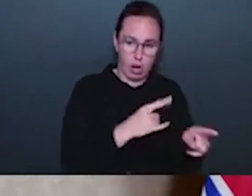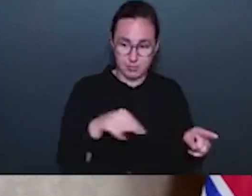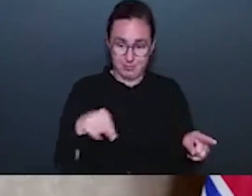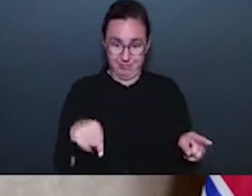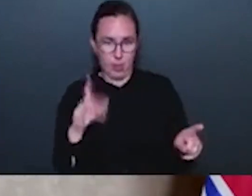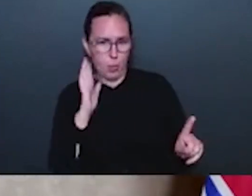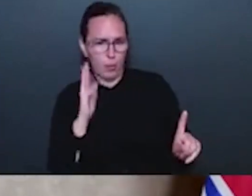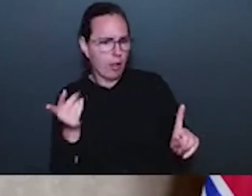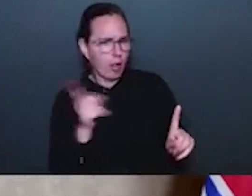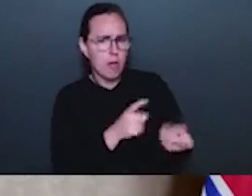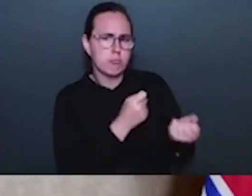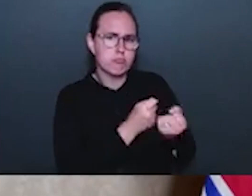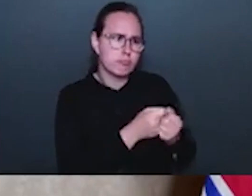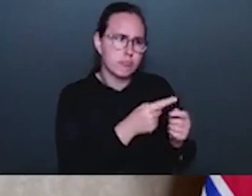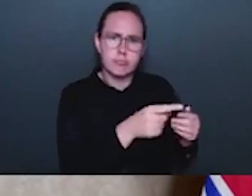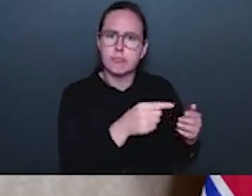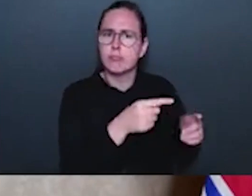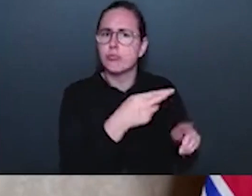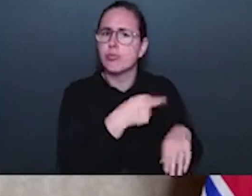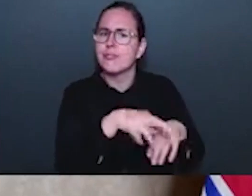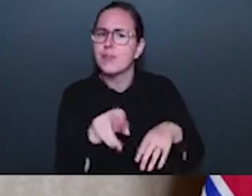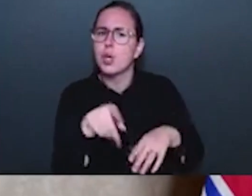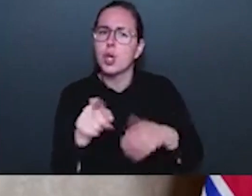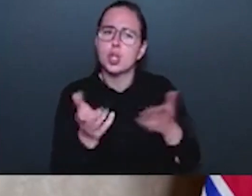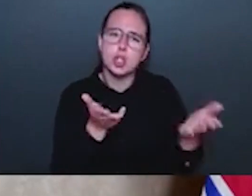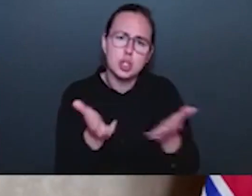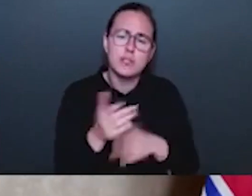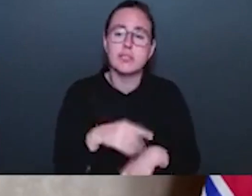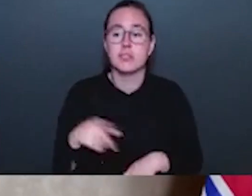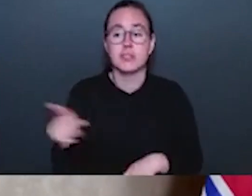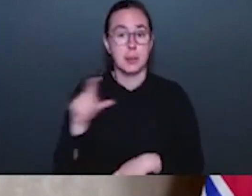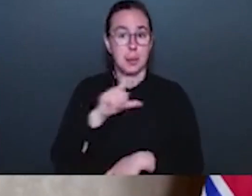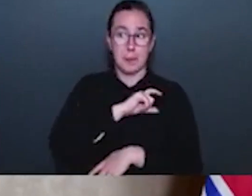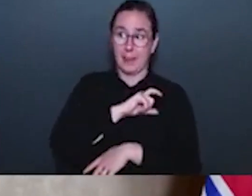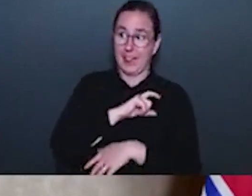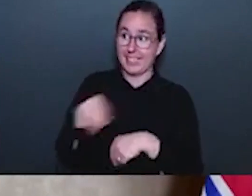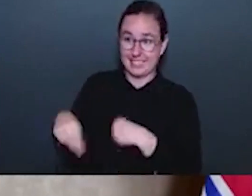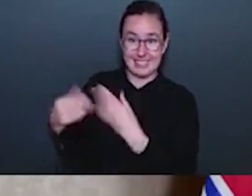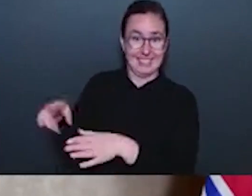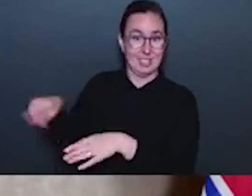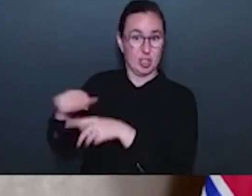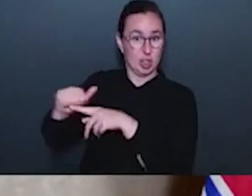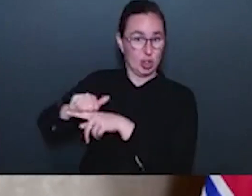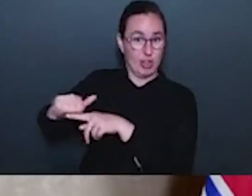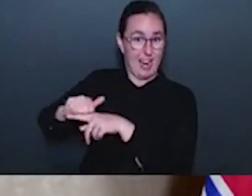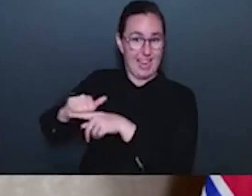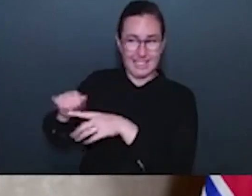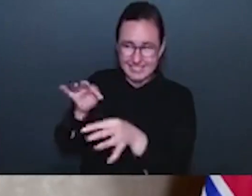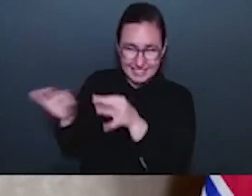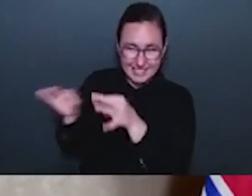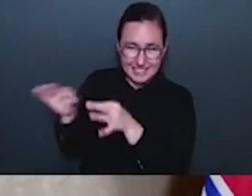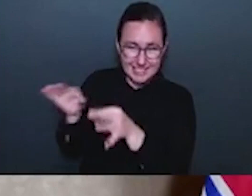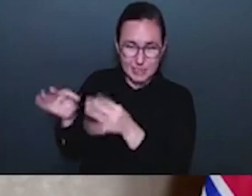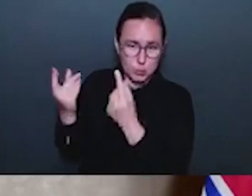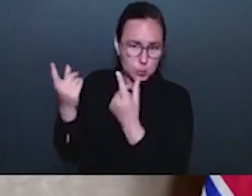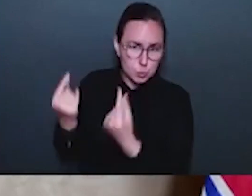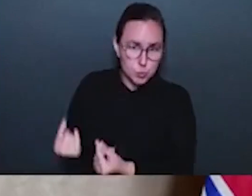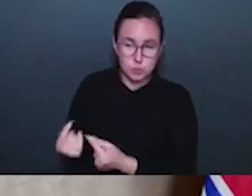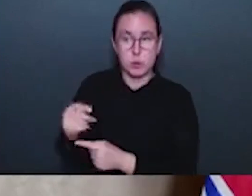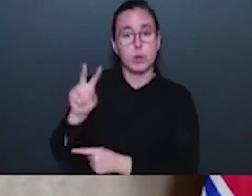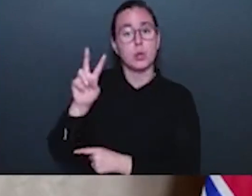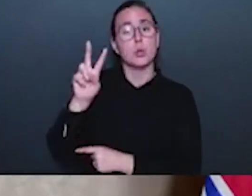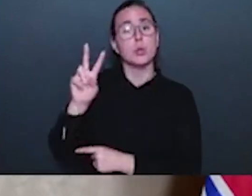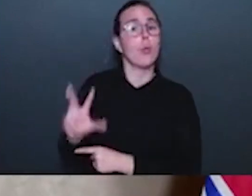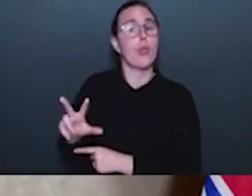across the province have taken this training and are ready to implement decriminalization on the ground. And we're rolling out a